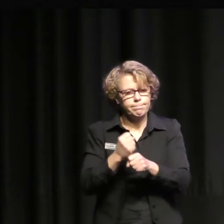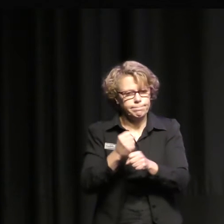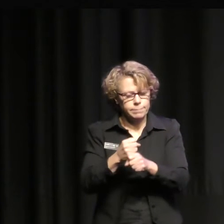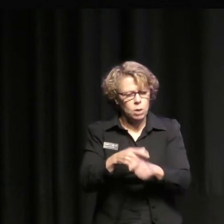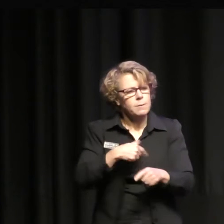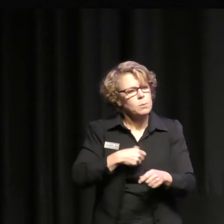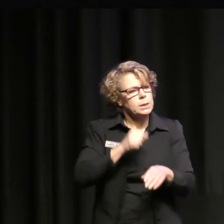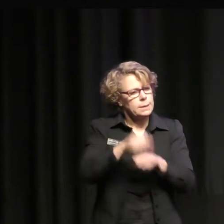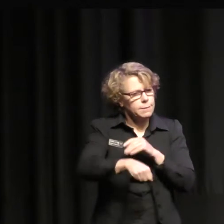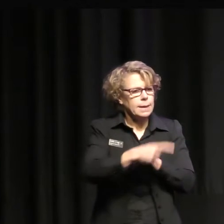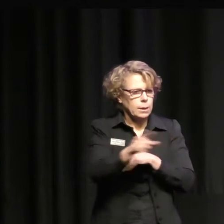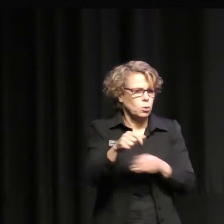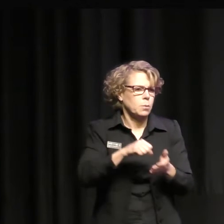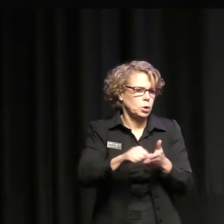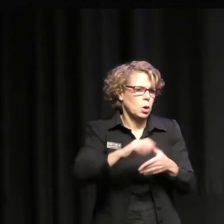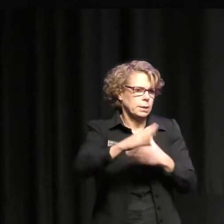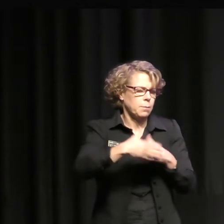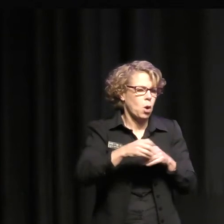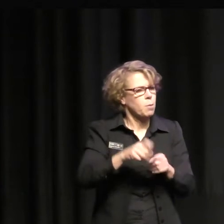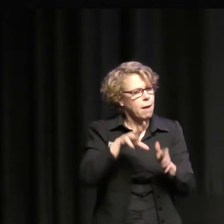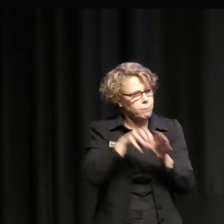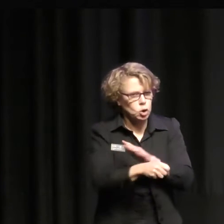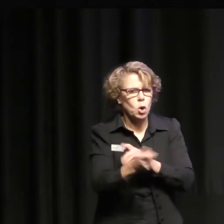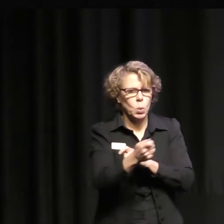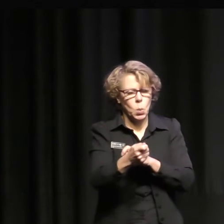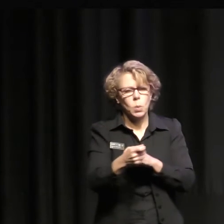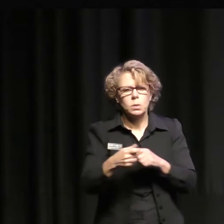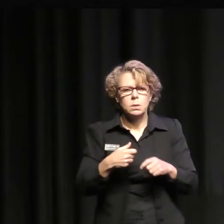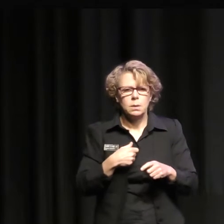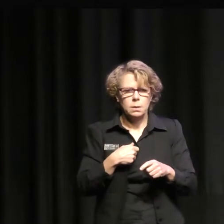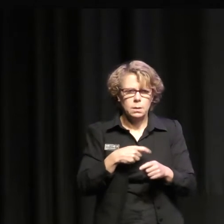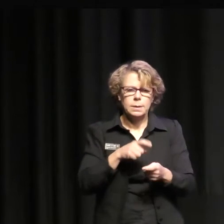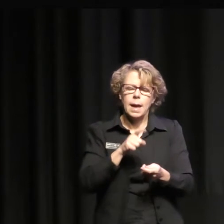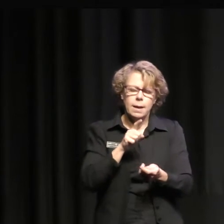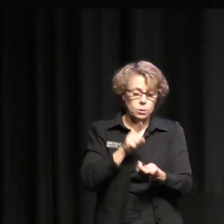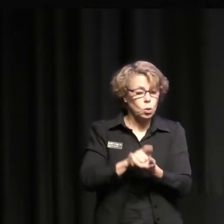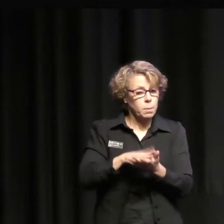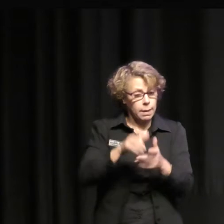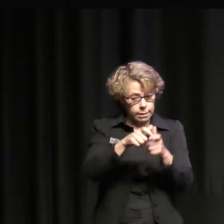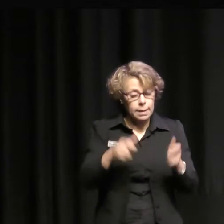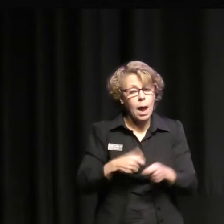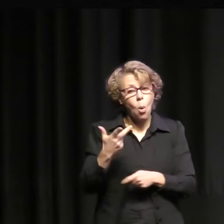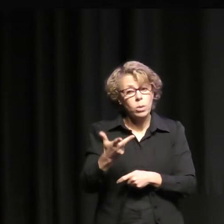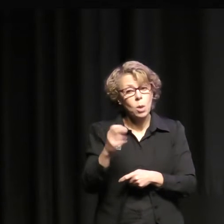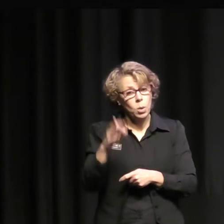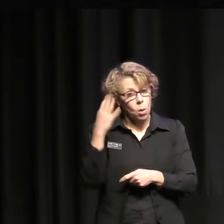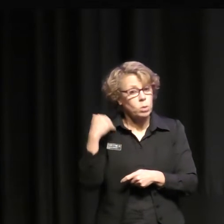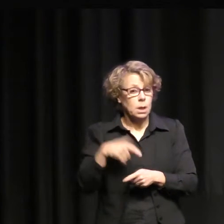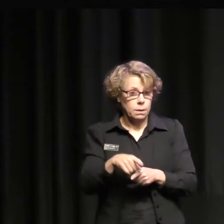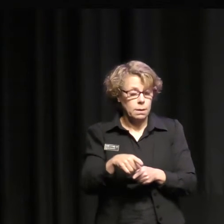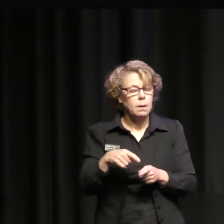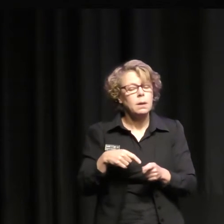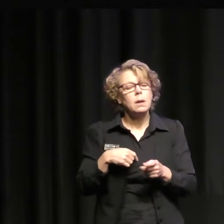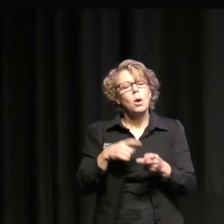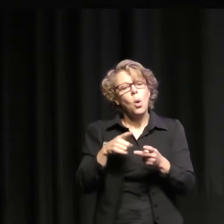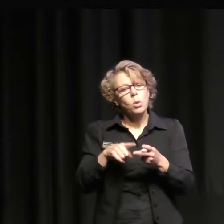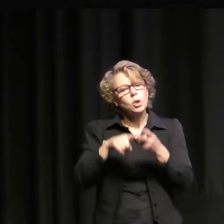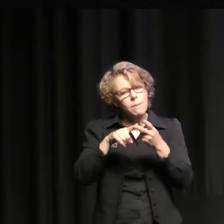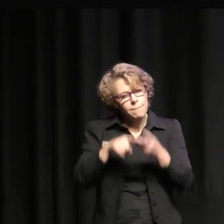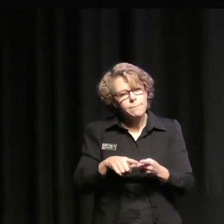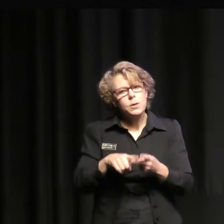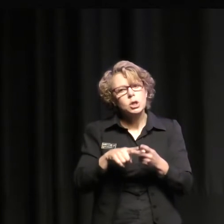pay back to society. Remarkable document for 800 years ago. It was also the first